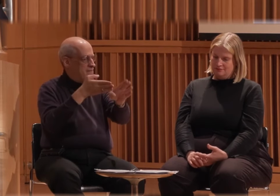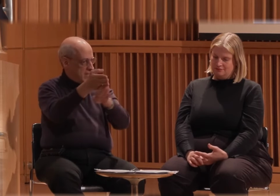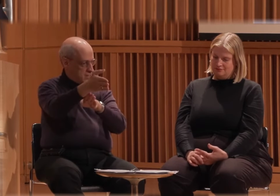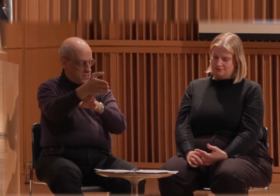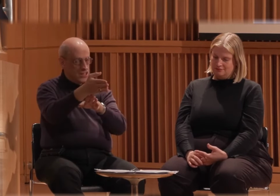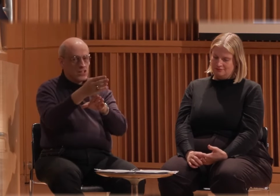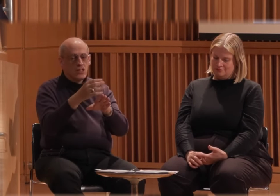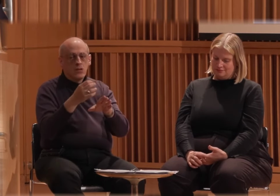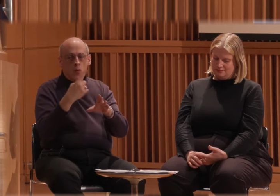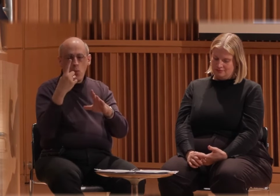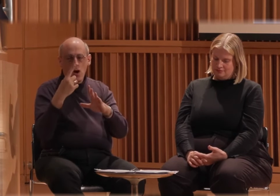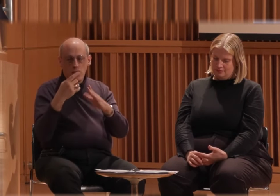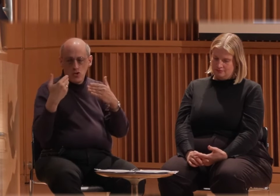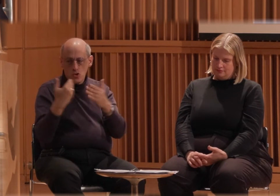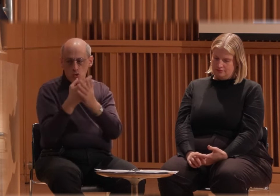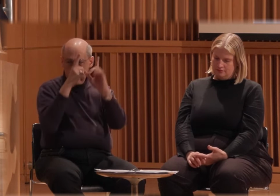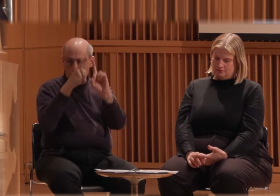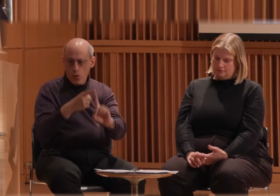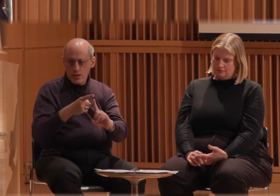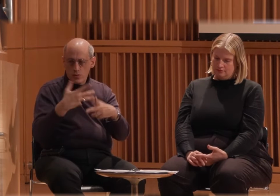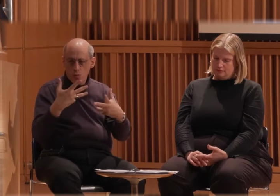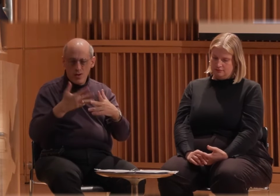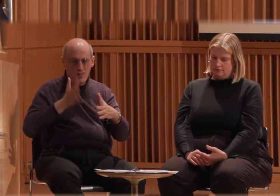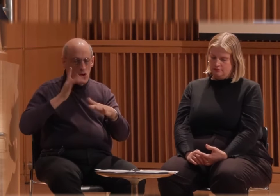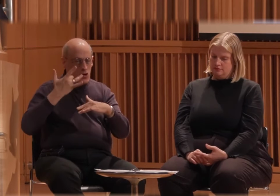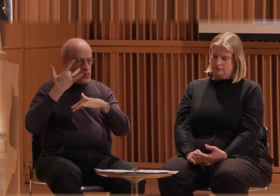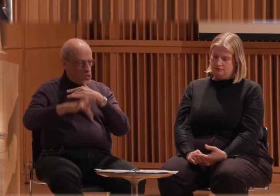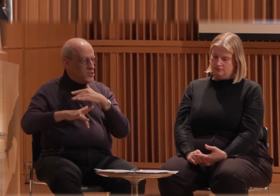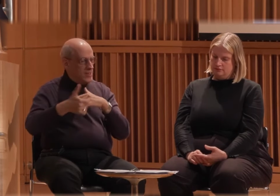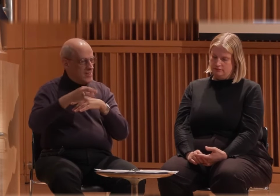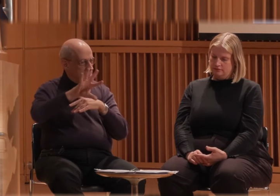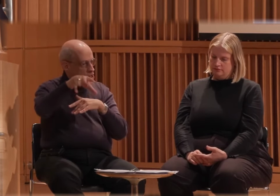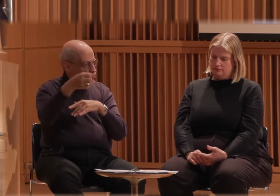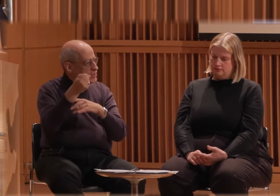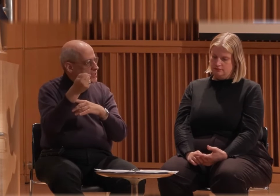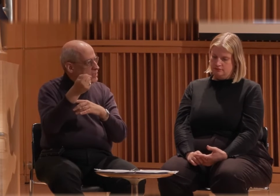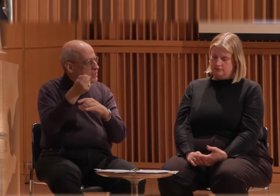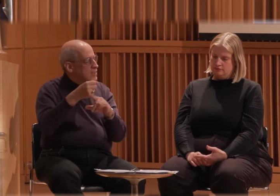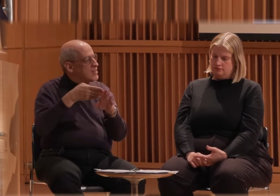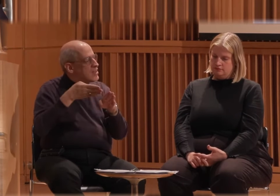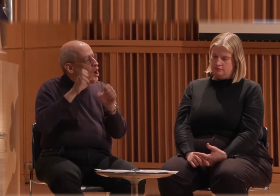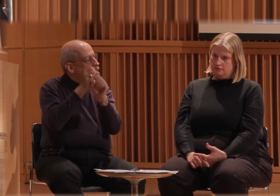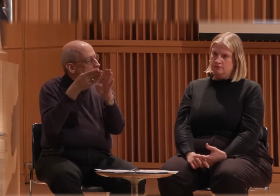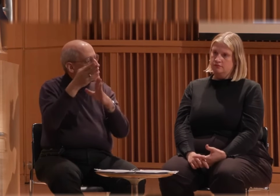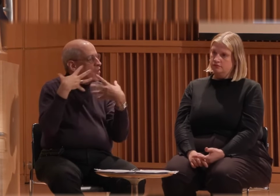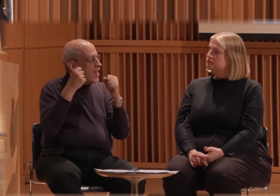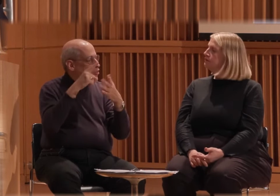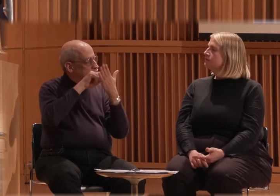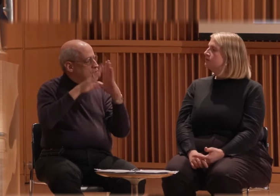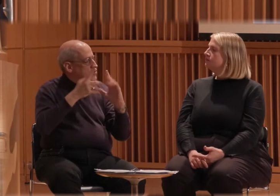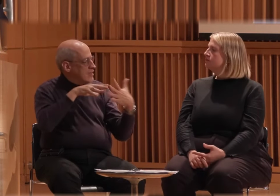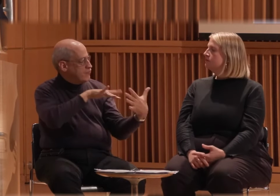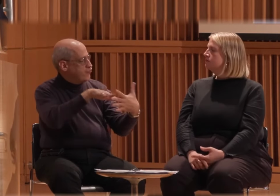the burgeoning points was in the early 20th century, and it was occupational health researchers who were studying